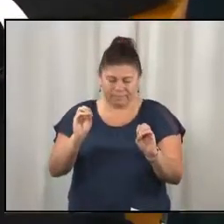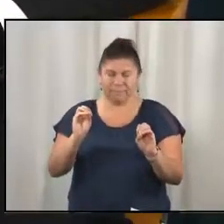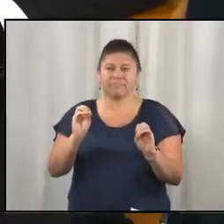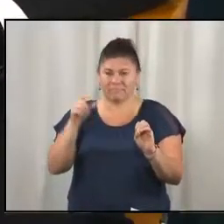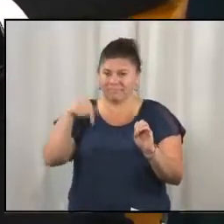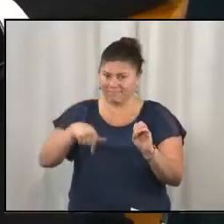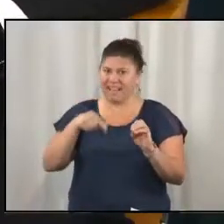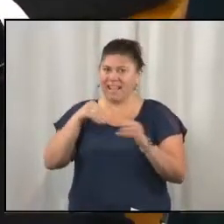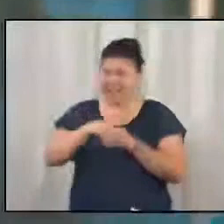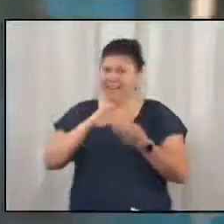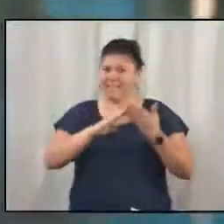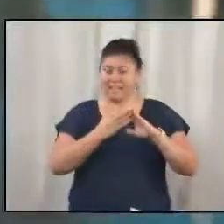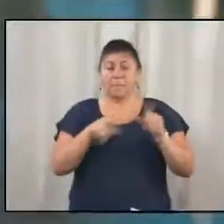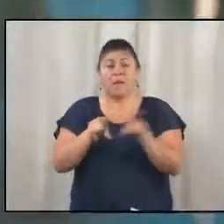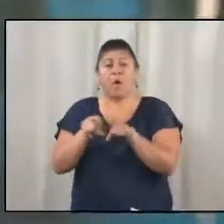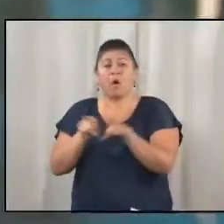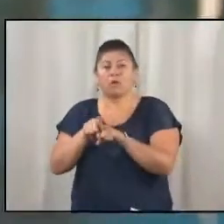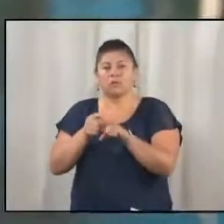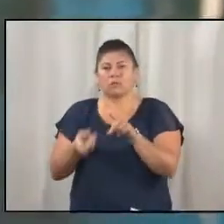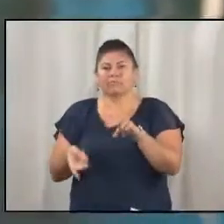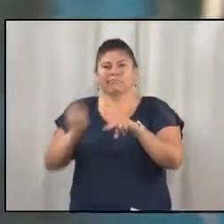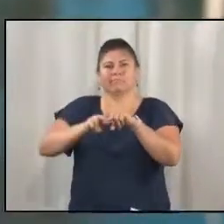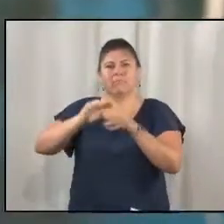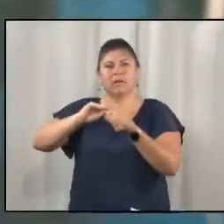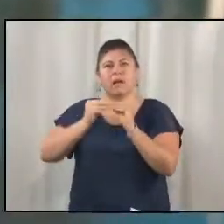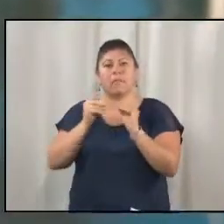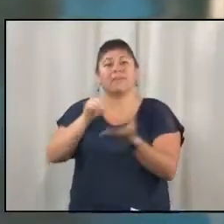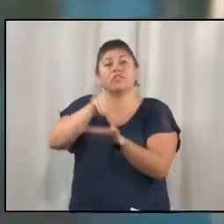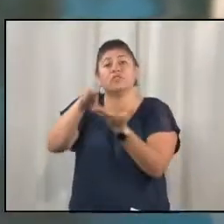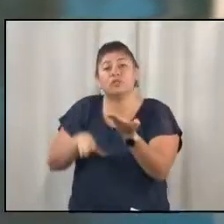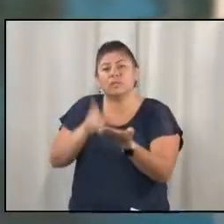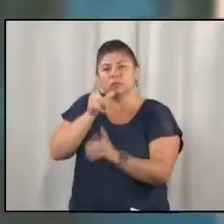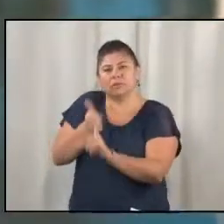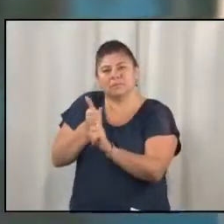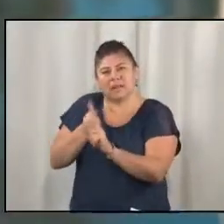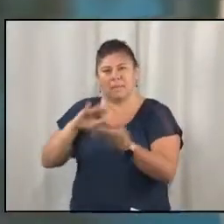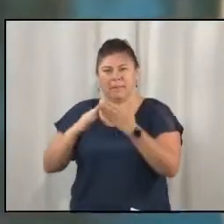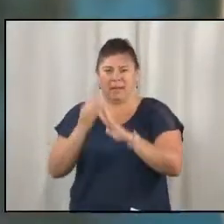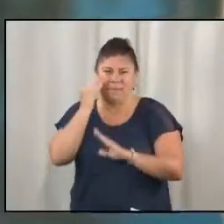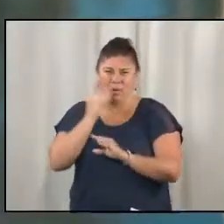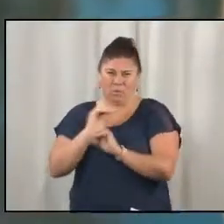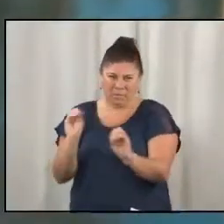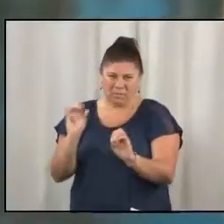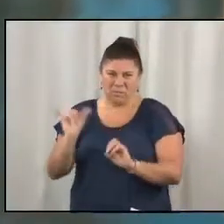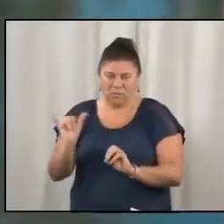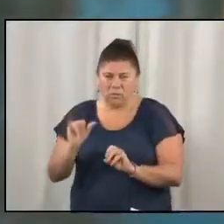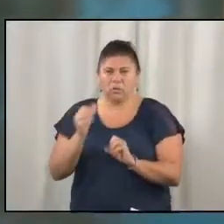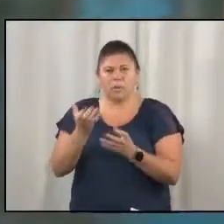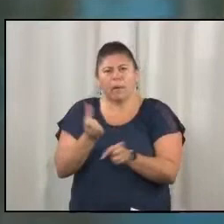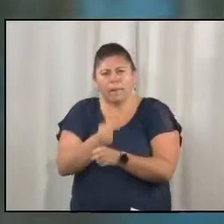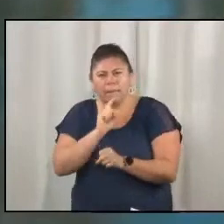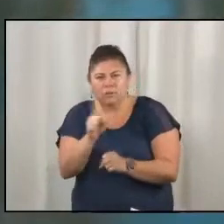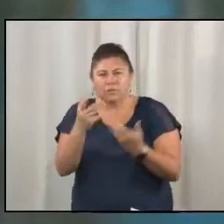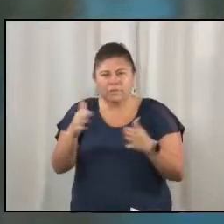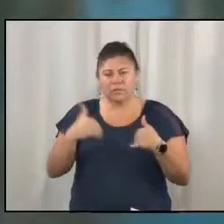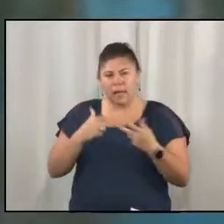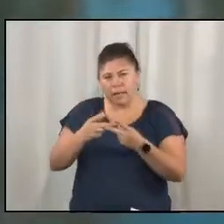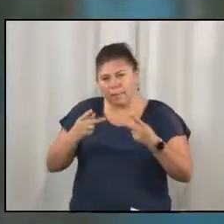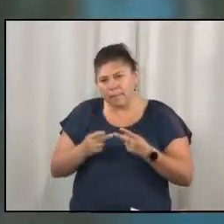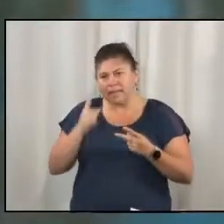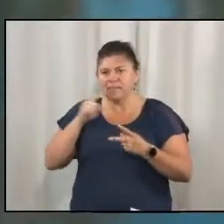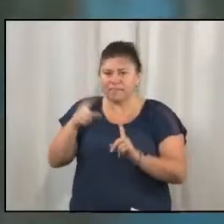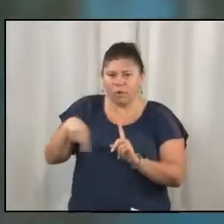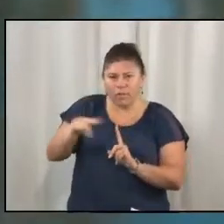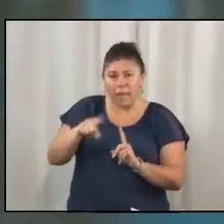the city, as well as an increase in the number of students who are becoming homeless. And so we want to make sure that we have a place for people, at least